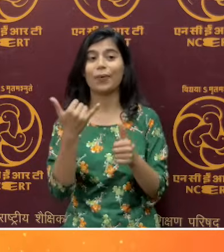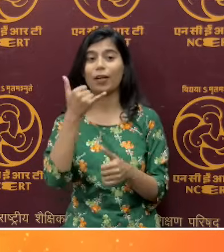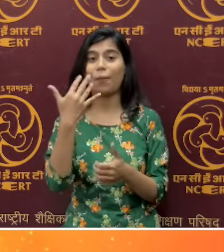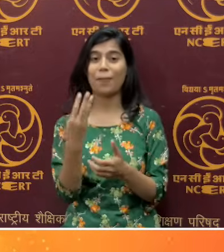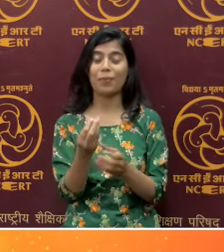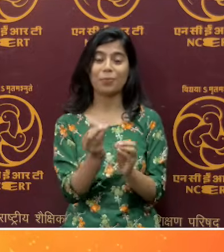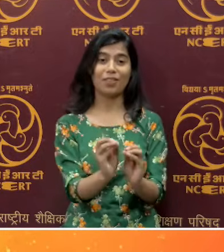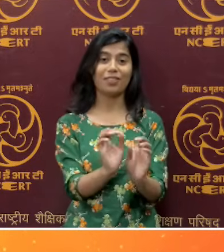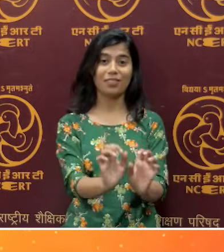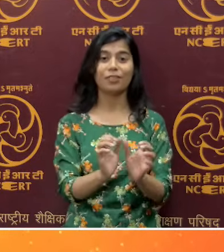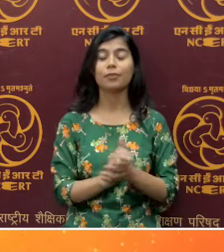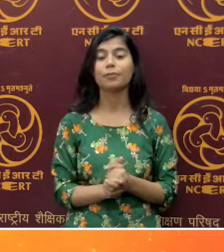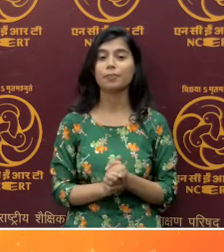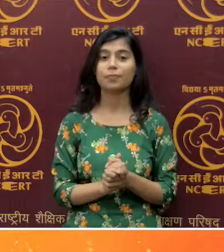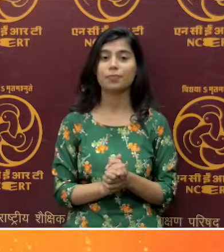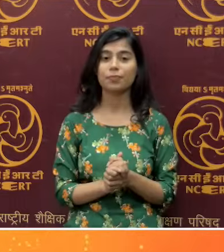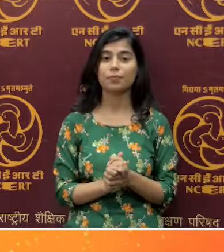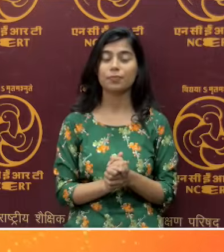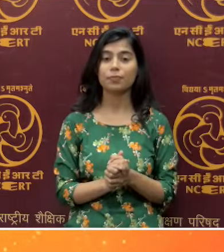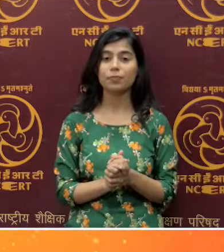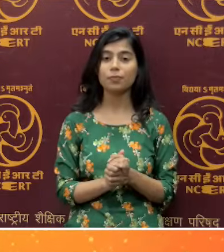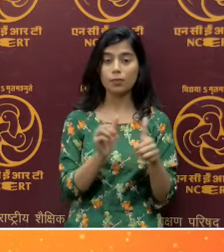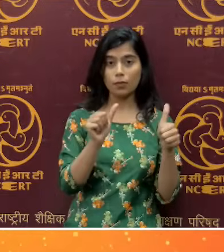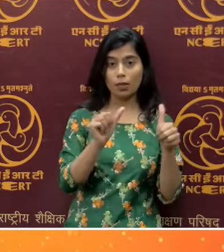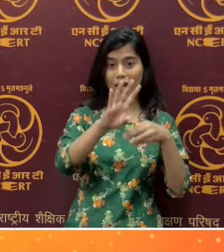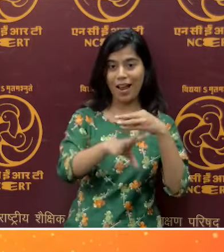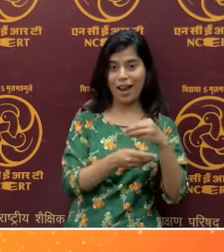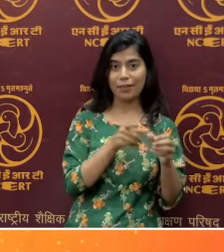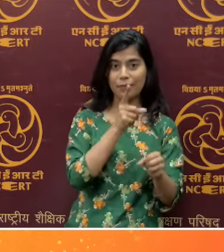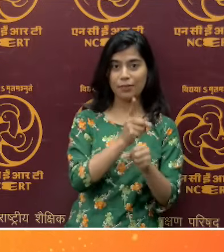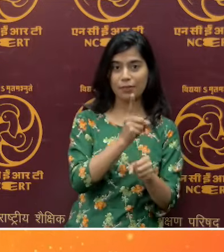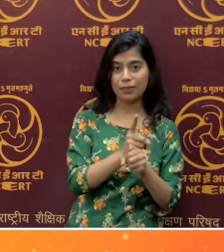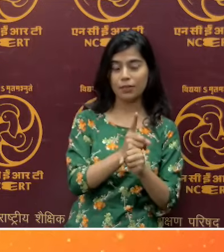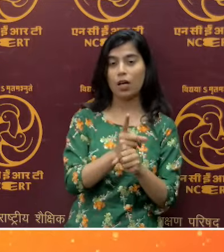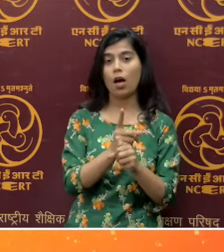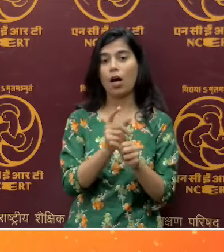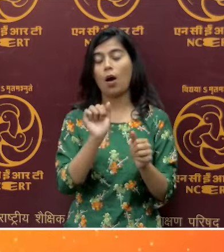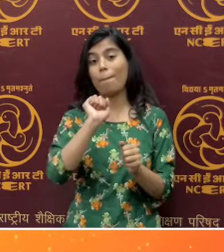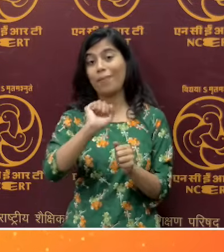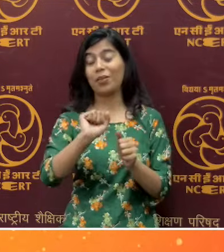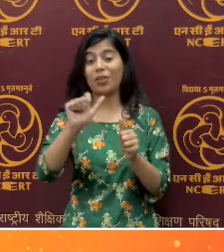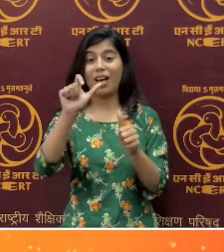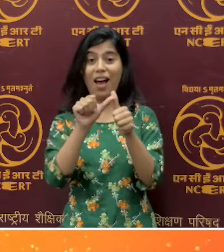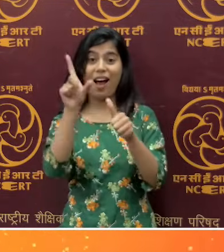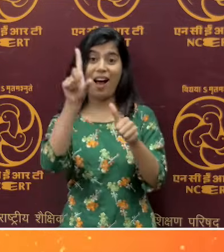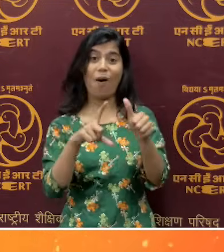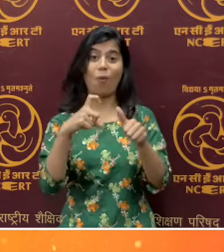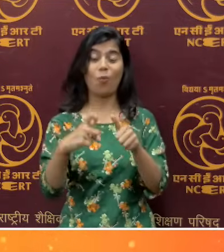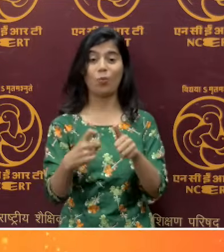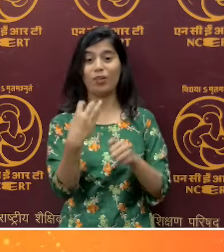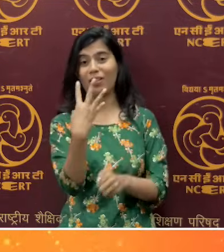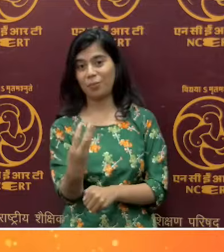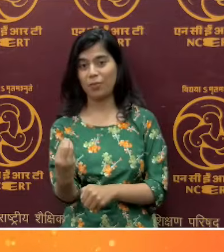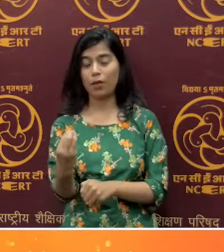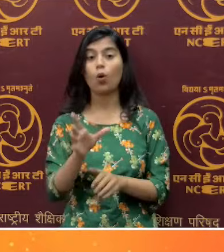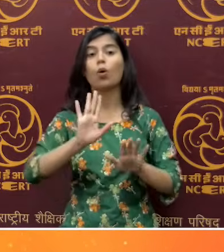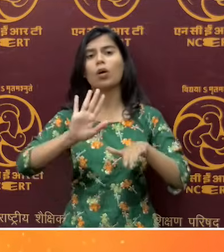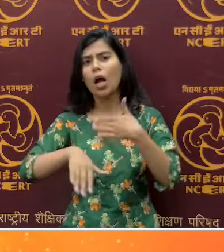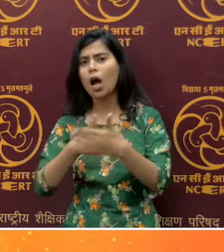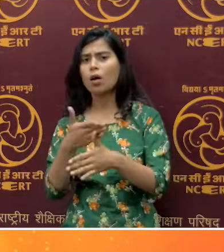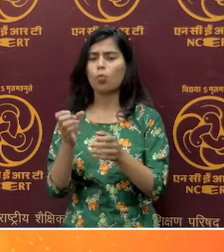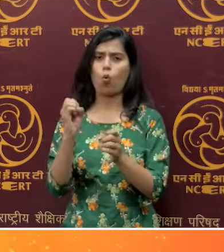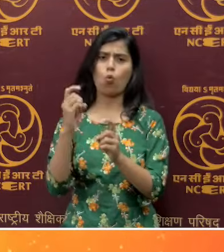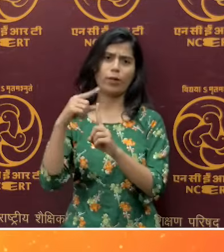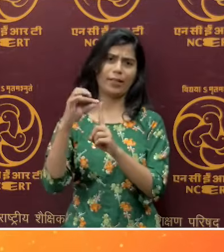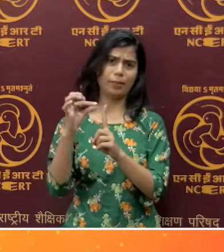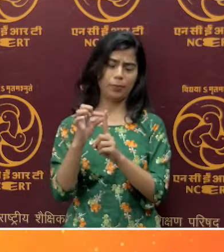share a PRASHAST account number with me. I can click on add teacher, add their PRASHAST account number, submit their details to fetch, and next step is the OTP. After OTP, the